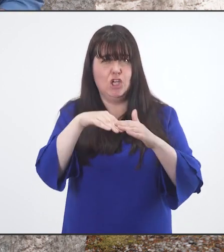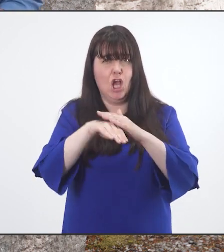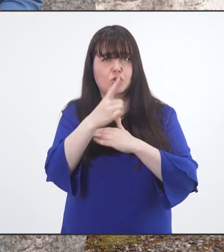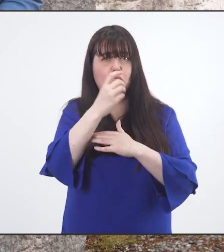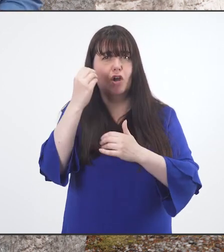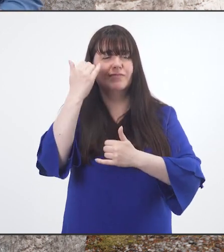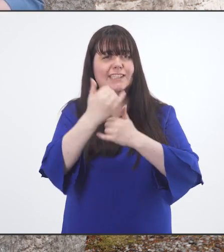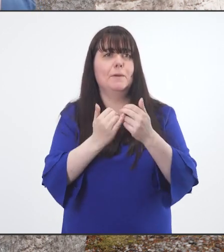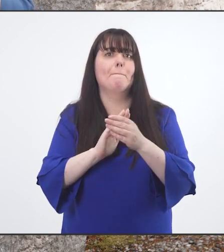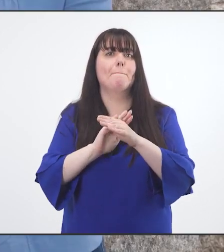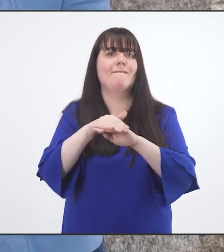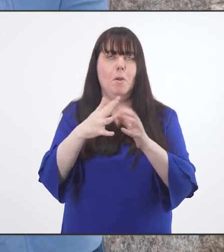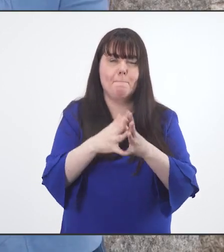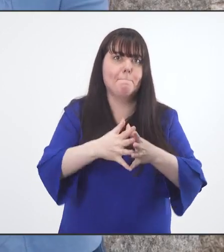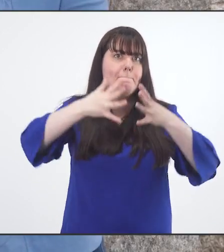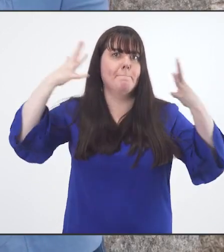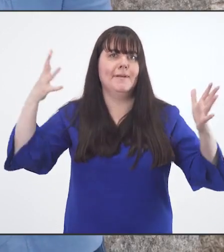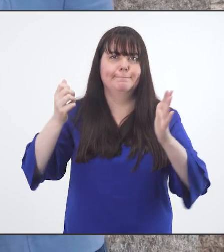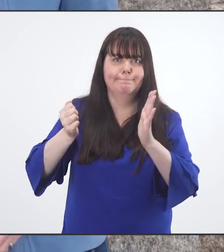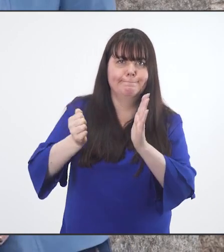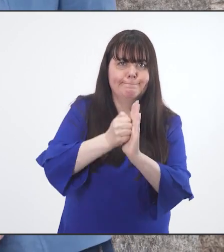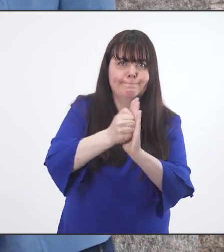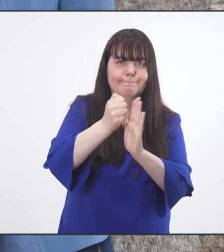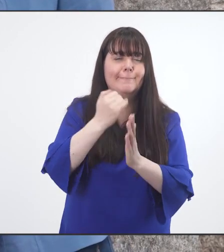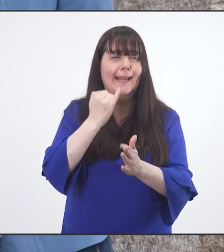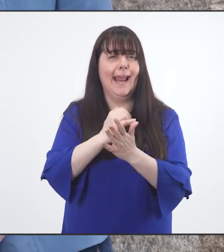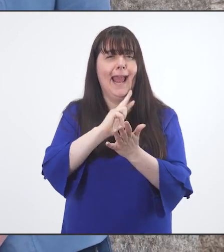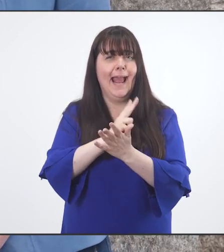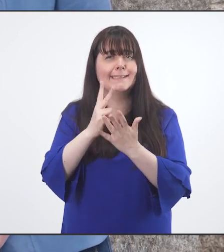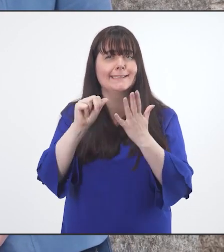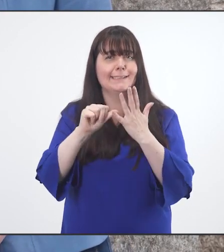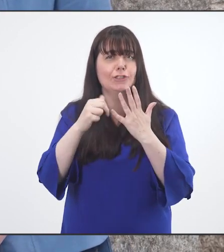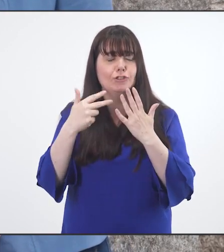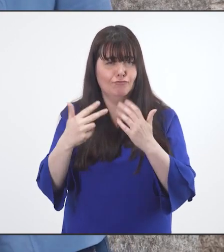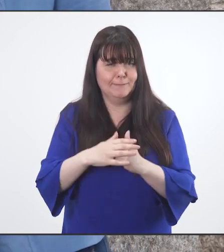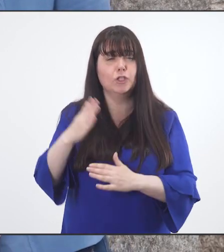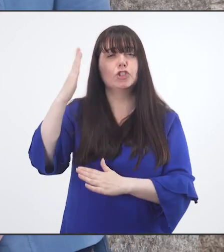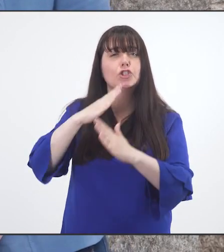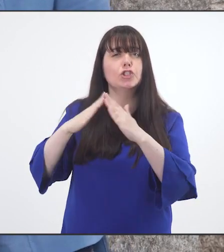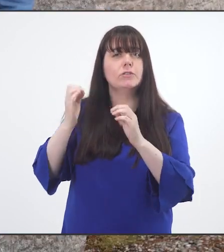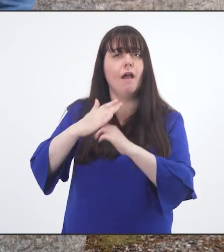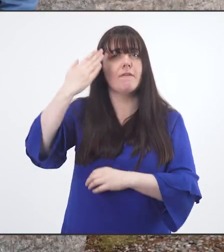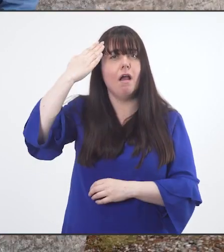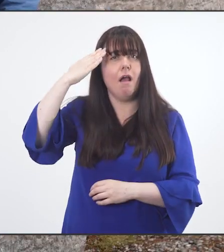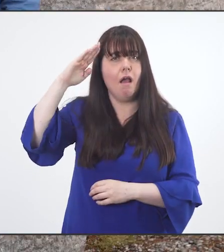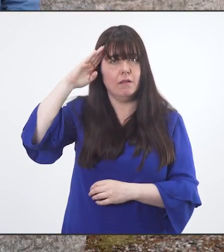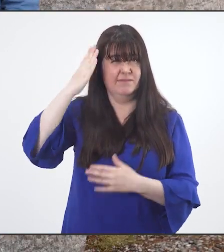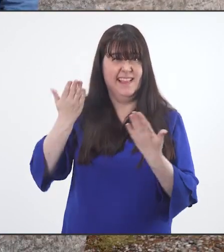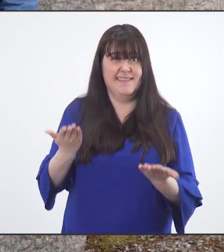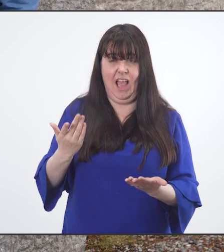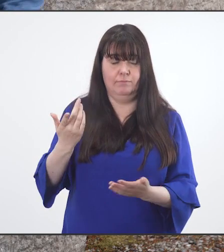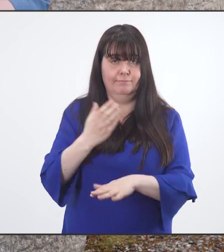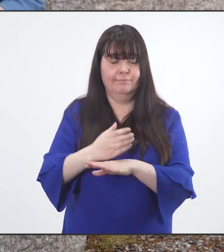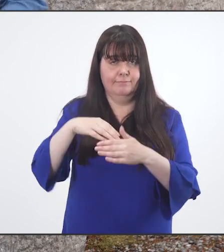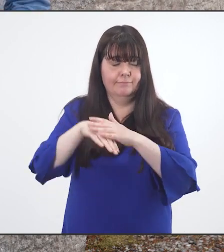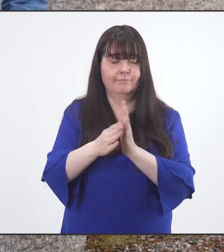necessitating the demolition of the earlier north aisle. That building only lasted just under 100 years before